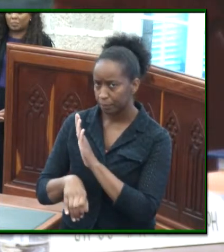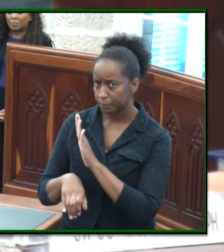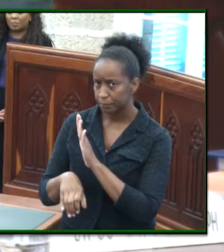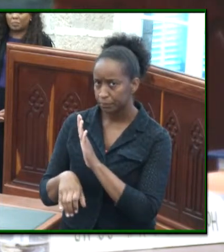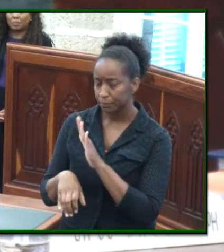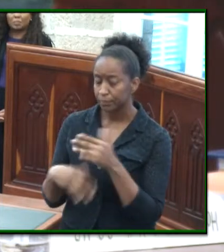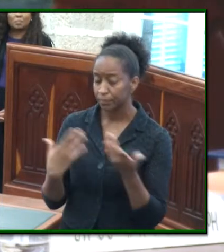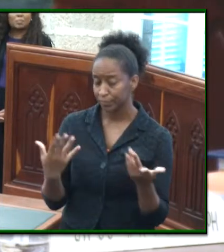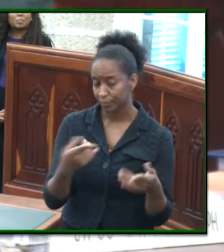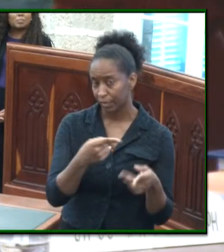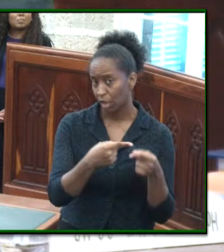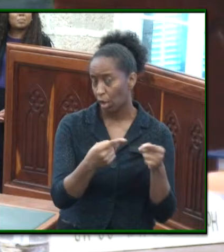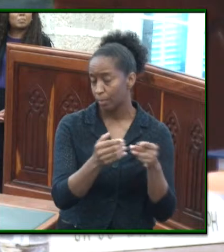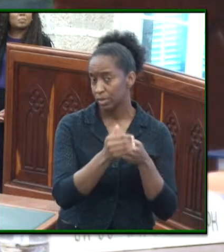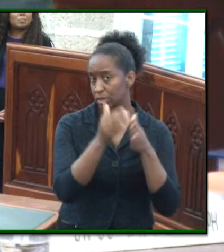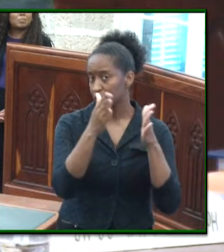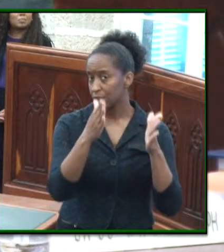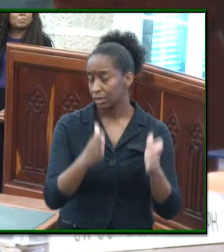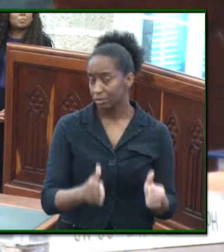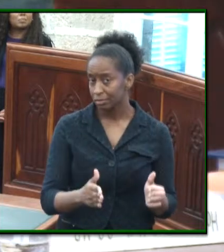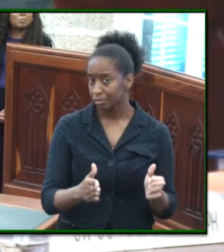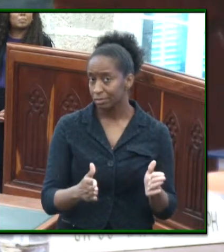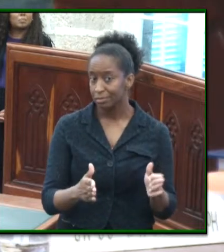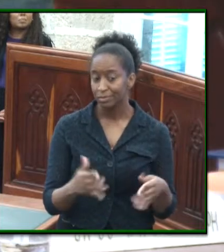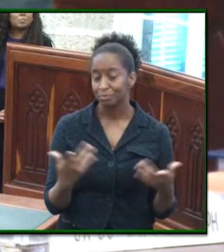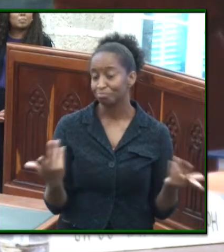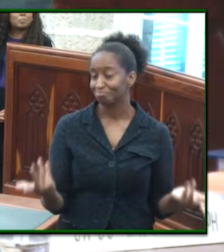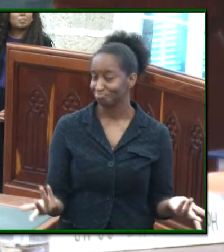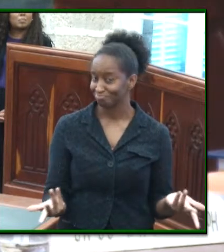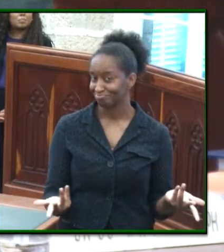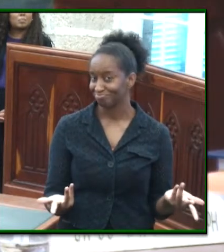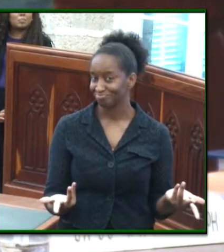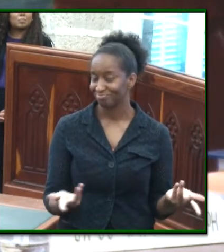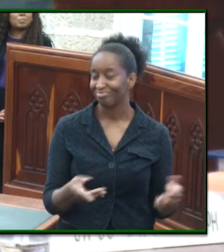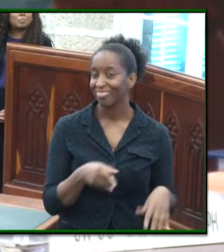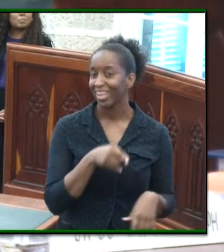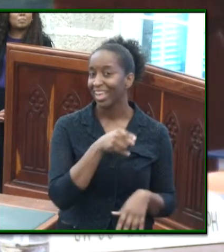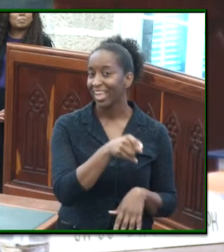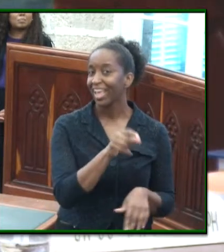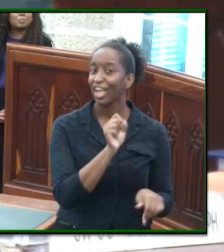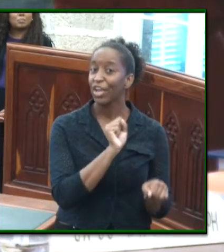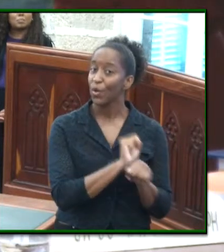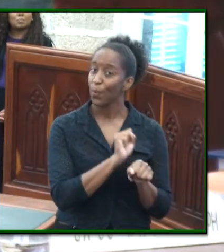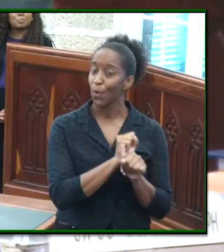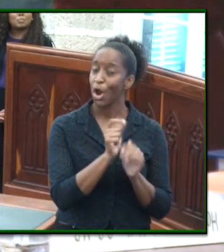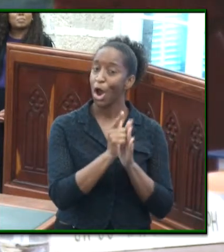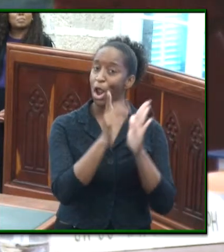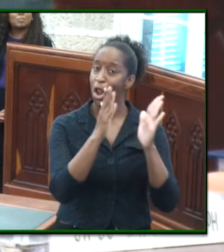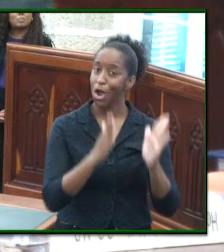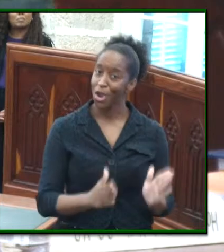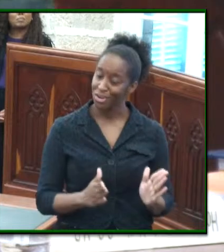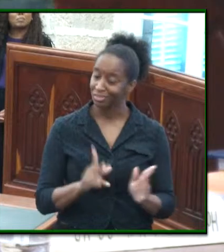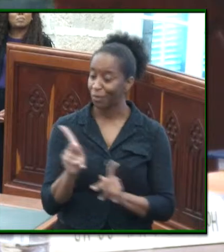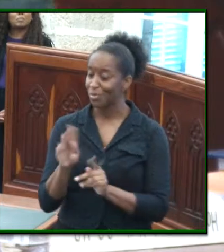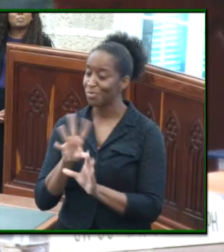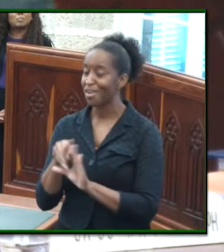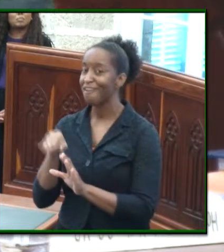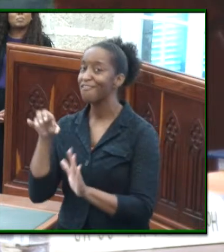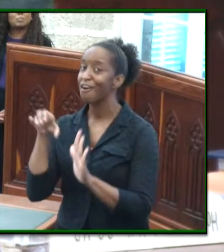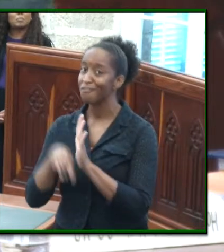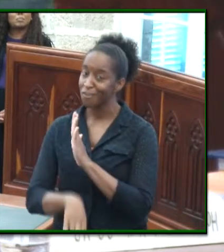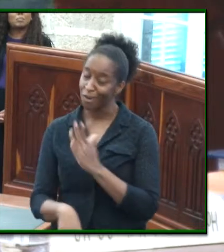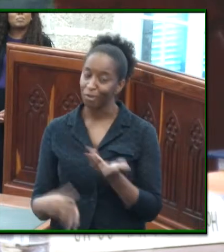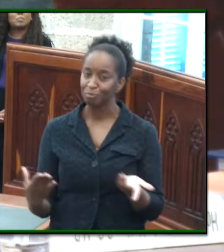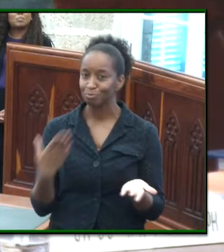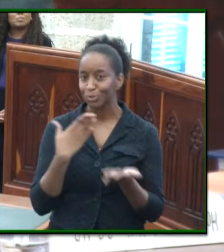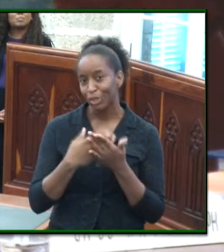of the opposition who for his whole life has no doubt benefited from those who have been before the courts. But for the rest of us who deal with the real issues on